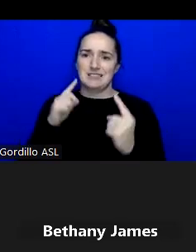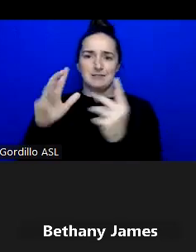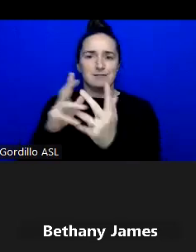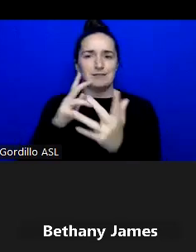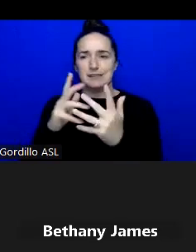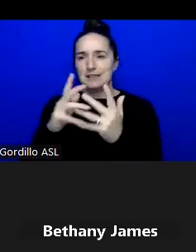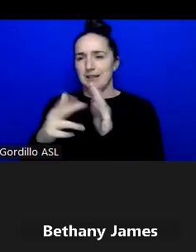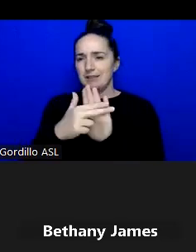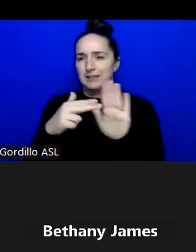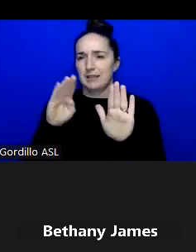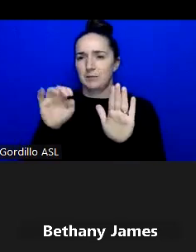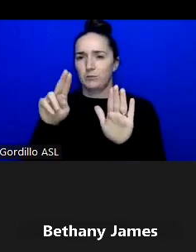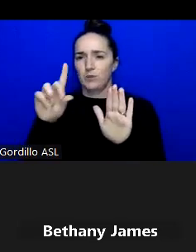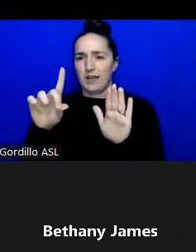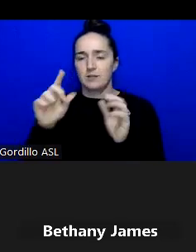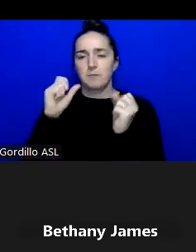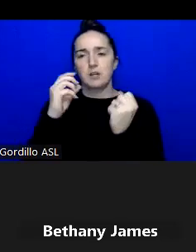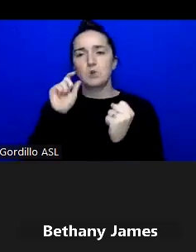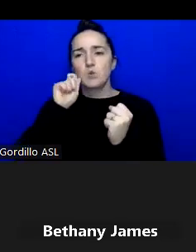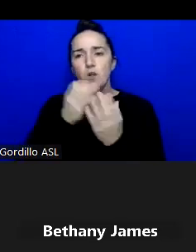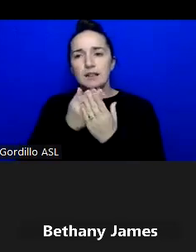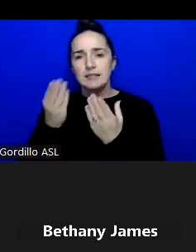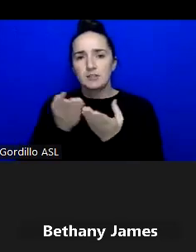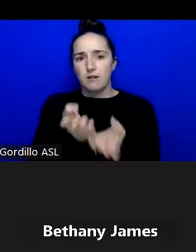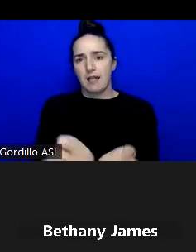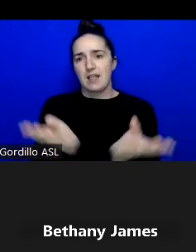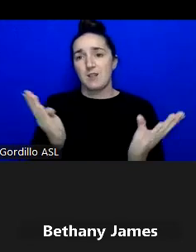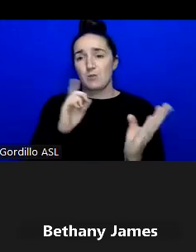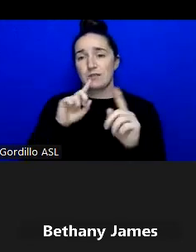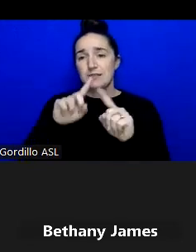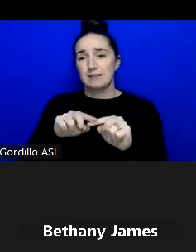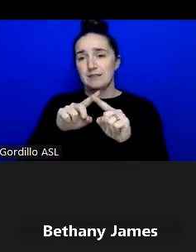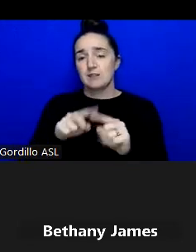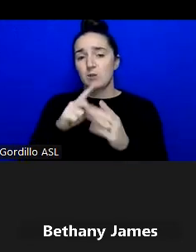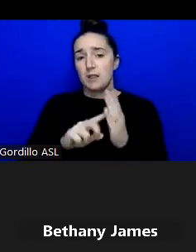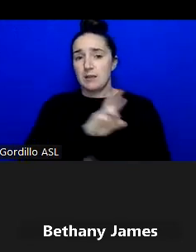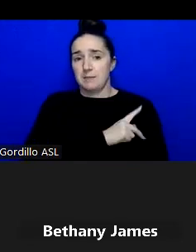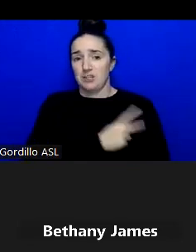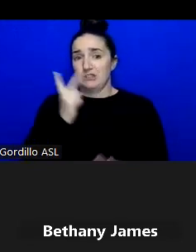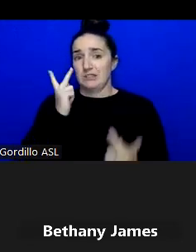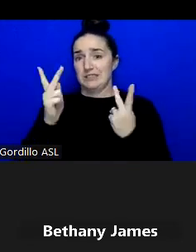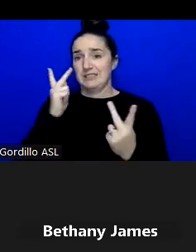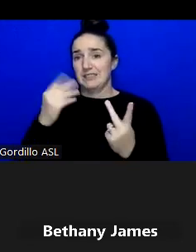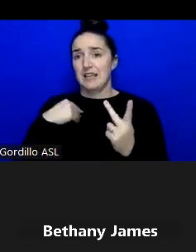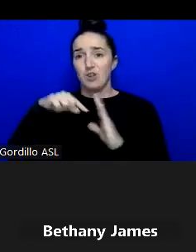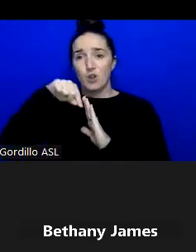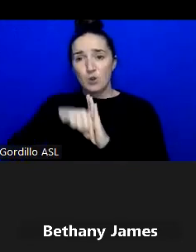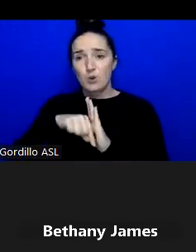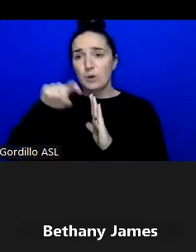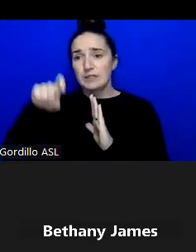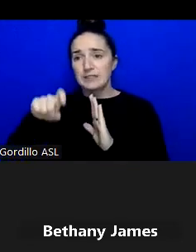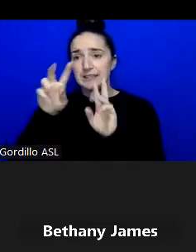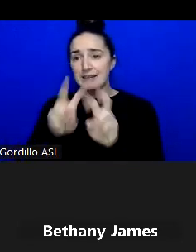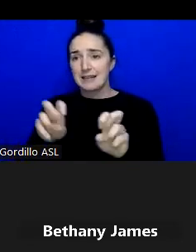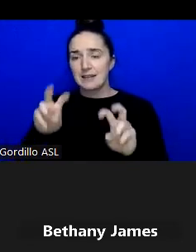there's a lot of cool things that are out there, and it really just depends on what the patient's needs are. So having a really thorough needs analysis helps us